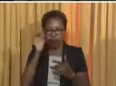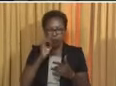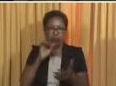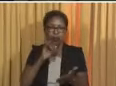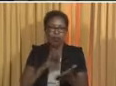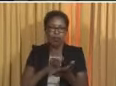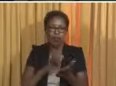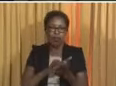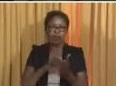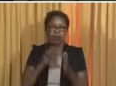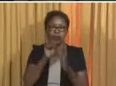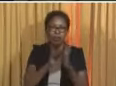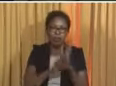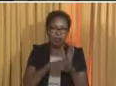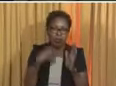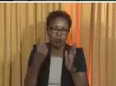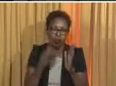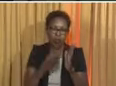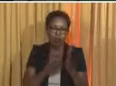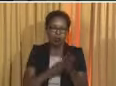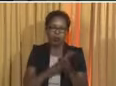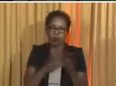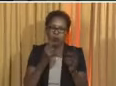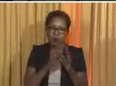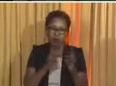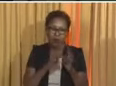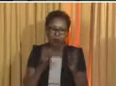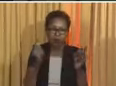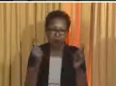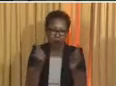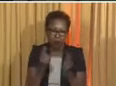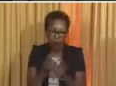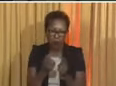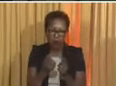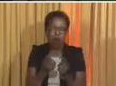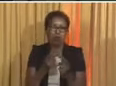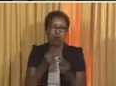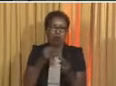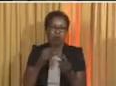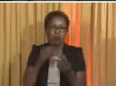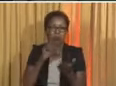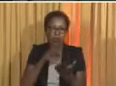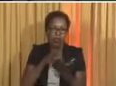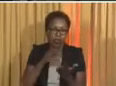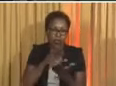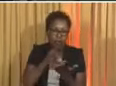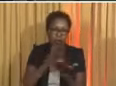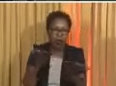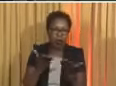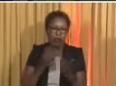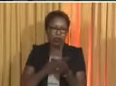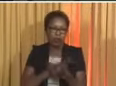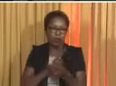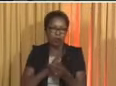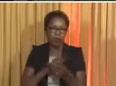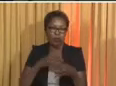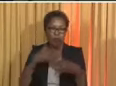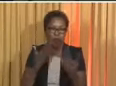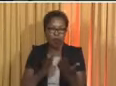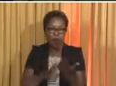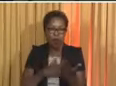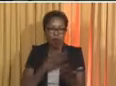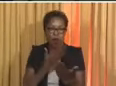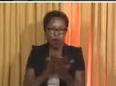states only constitute a very small percentage of countries in the world that have attempted to apply or have applied